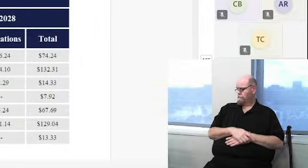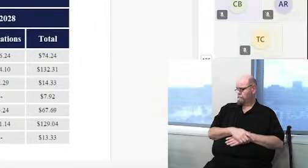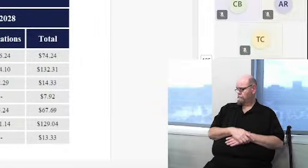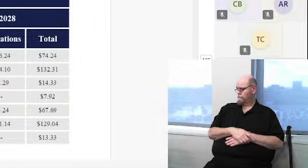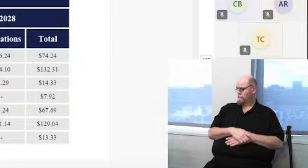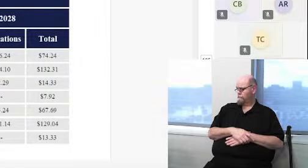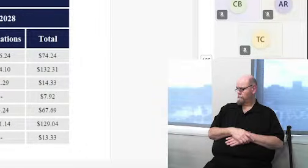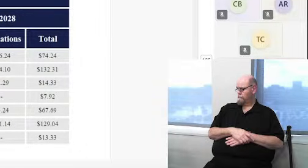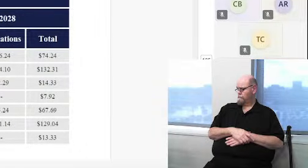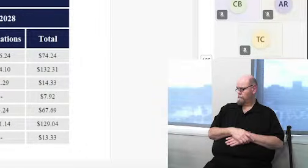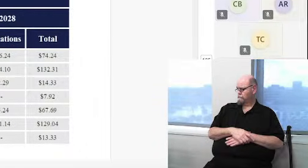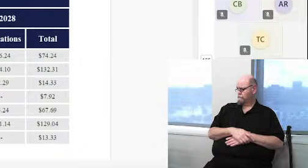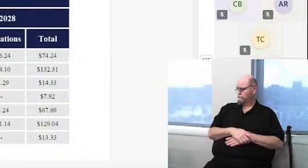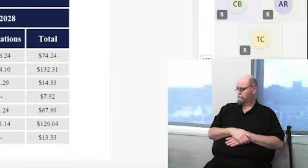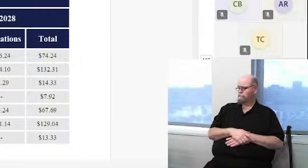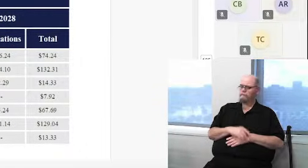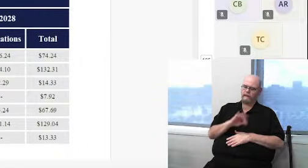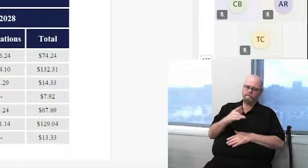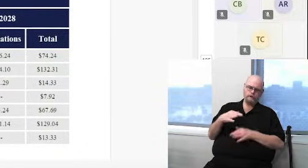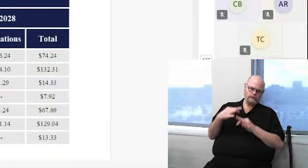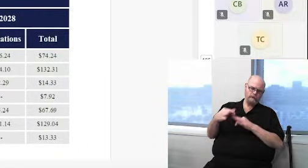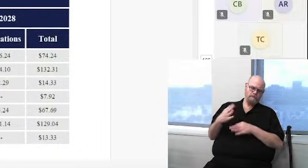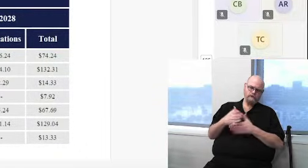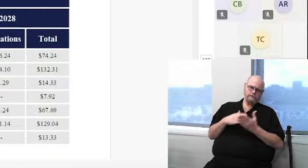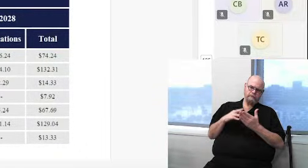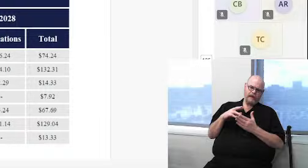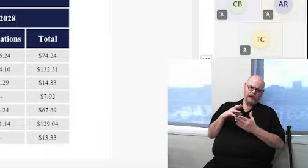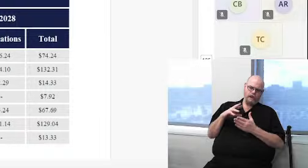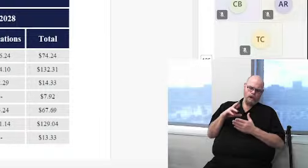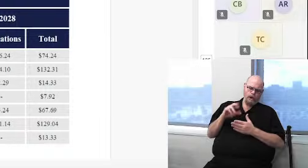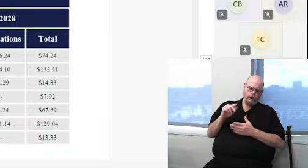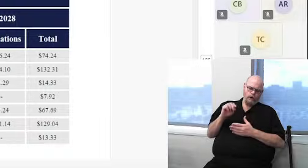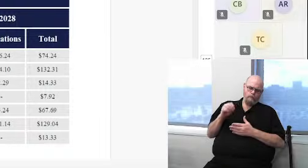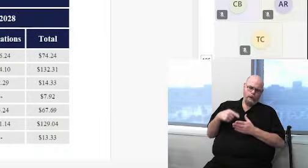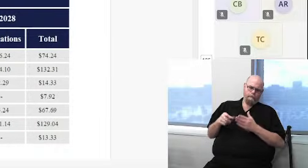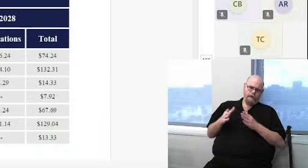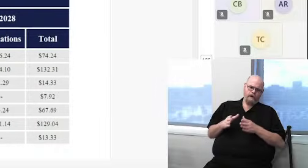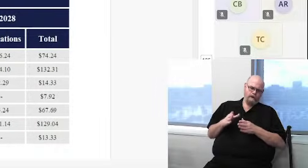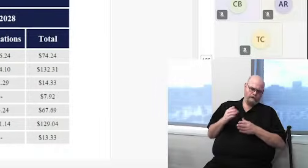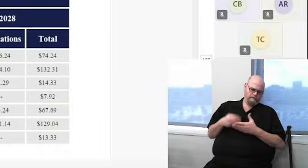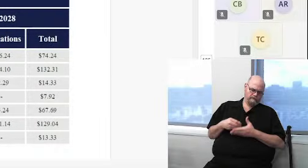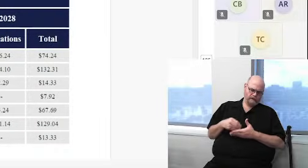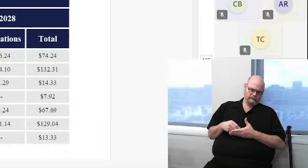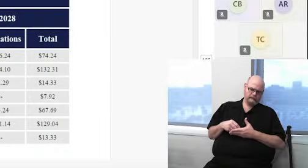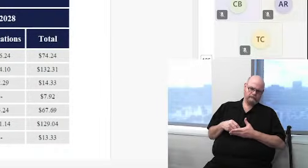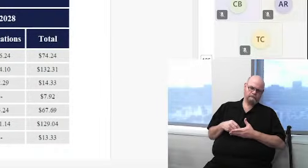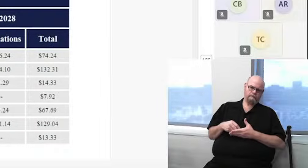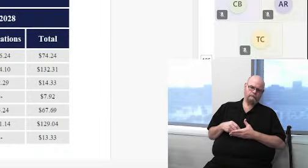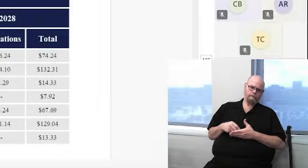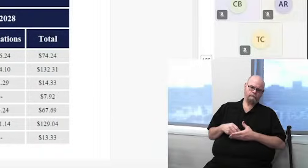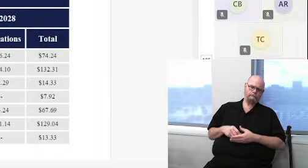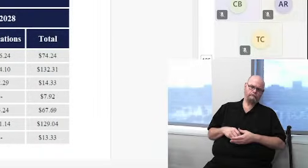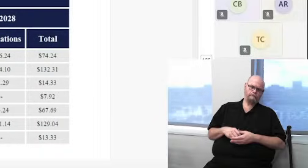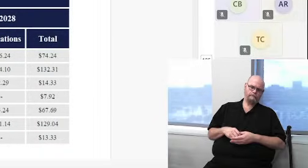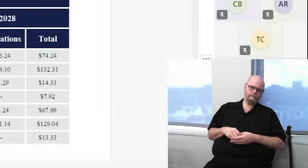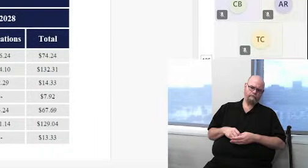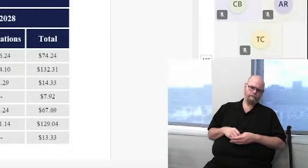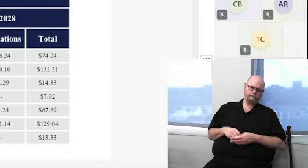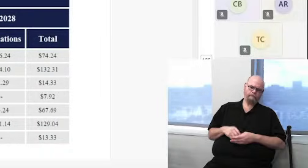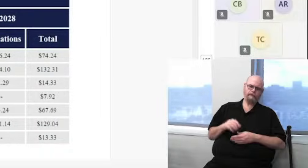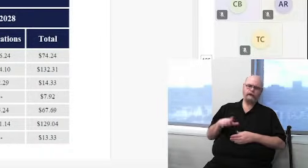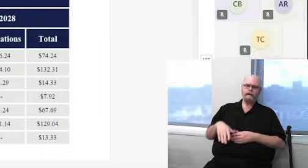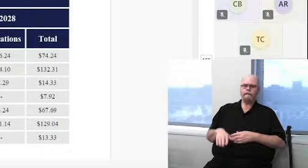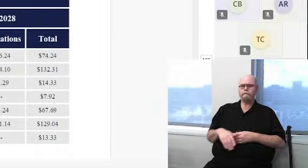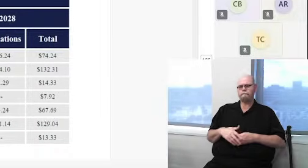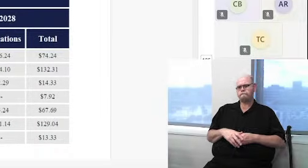Or if LUMA were to defer some of the ratepayer funded spending, then again, to give it time to ramp up the federal,